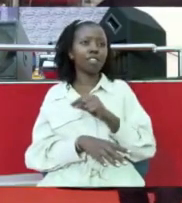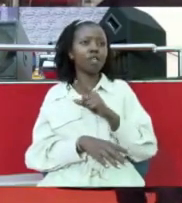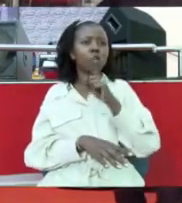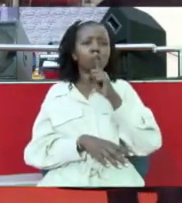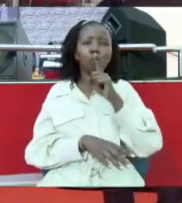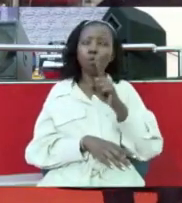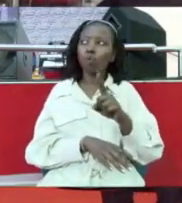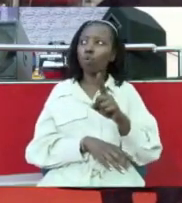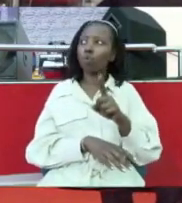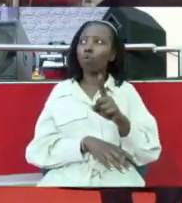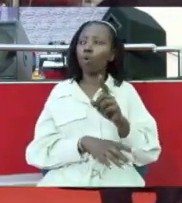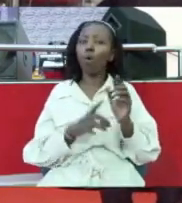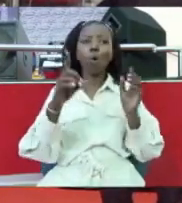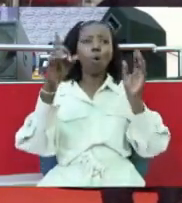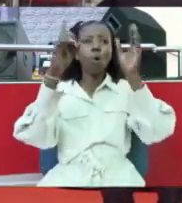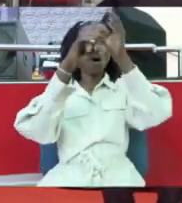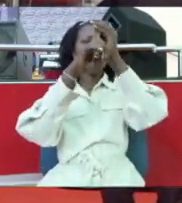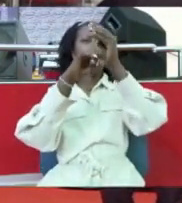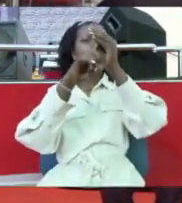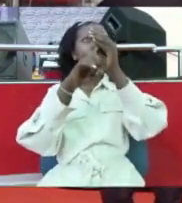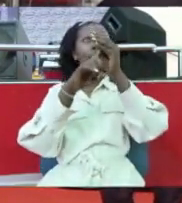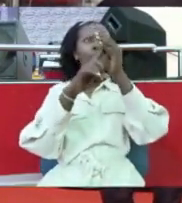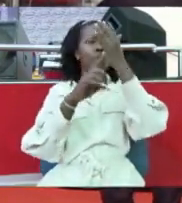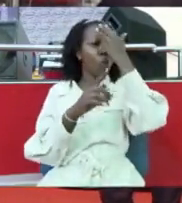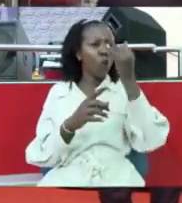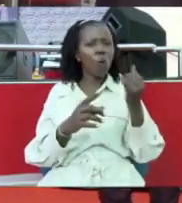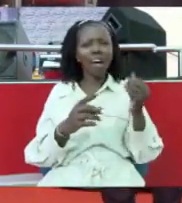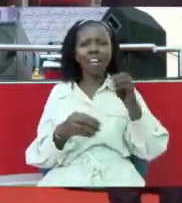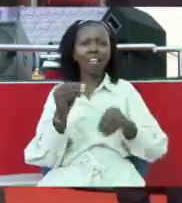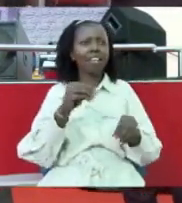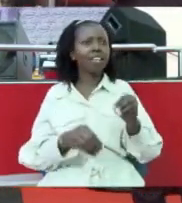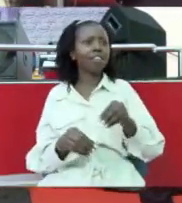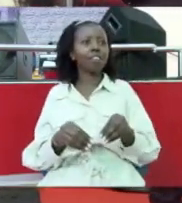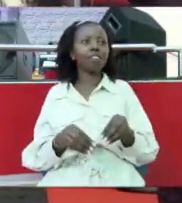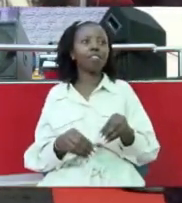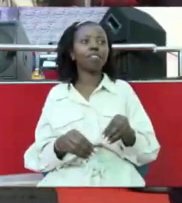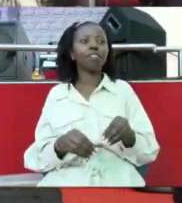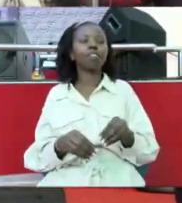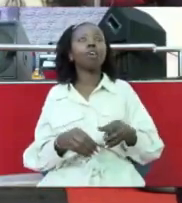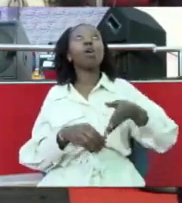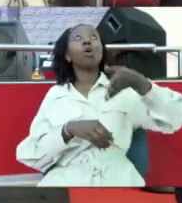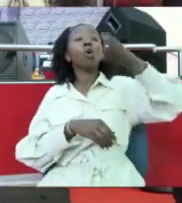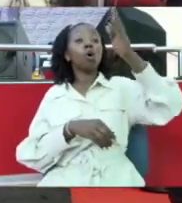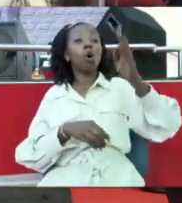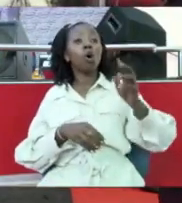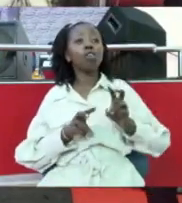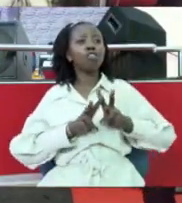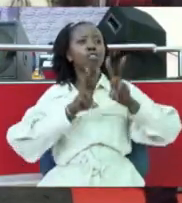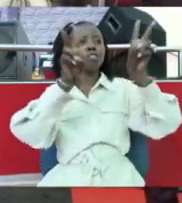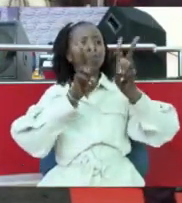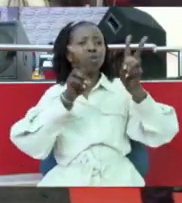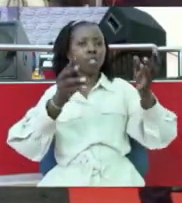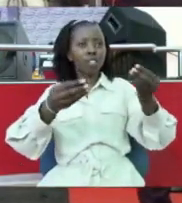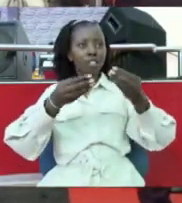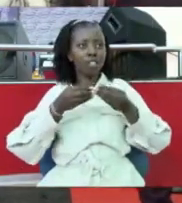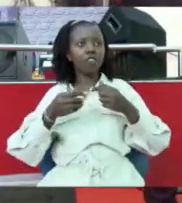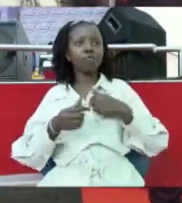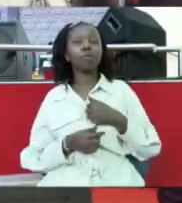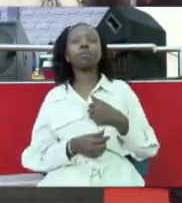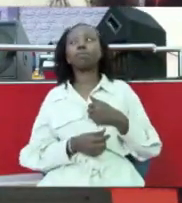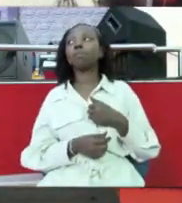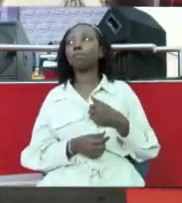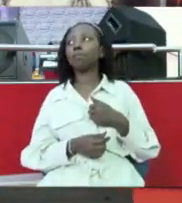the motivation of my giving? Uhimizo la kutoa kwangu ni nini? God has prospered me. Ni kwa sababu Mungu